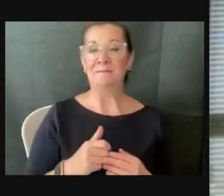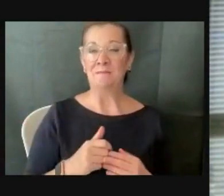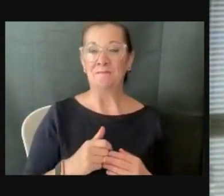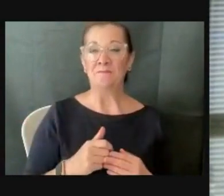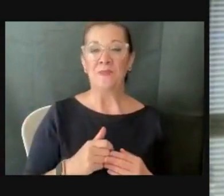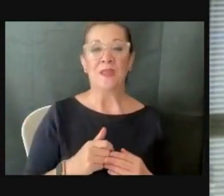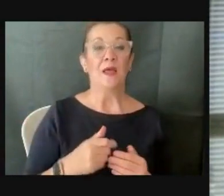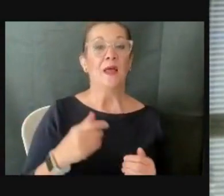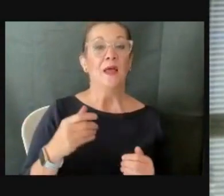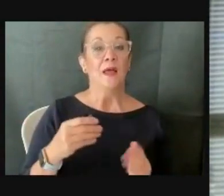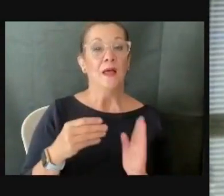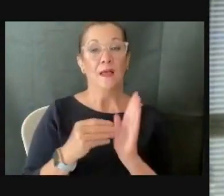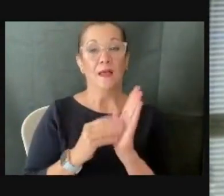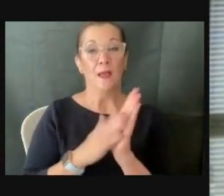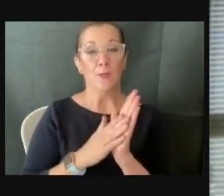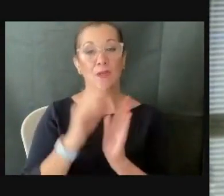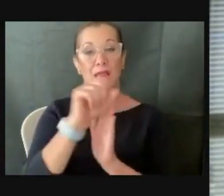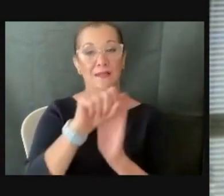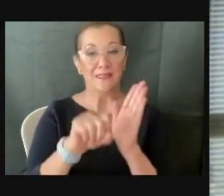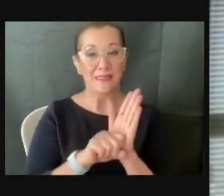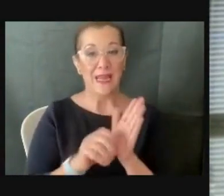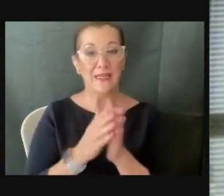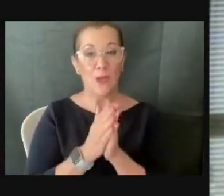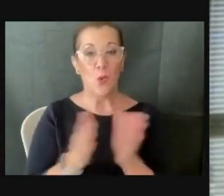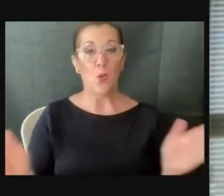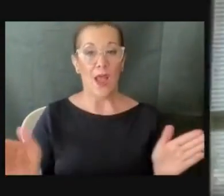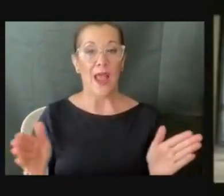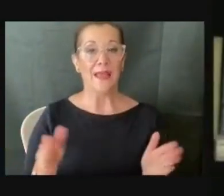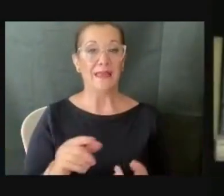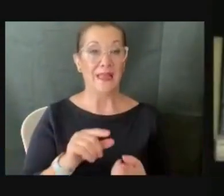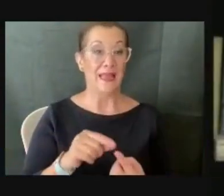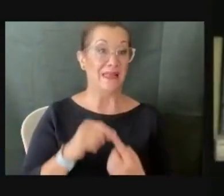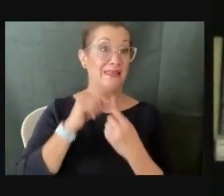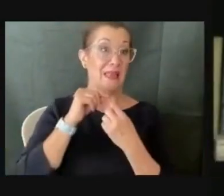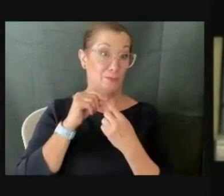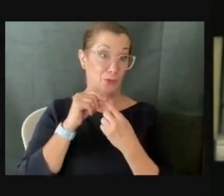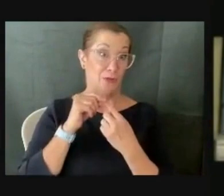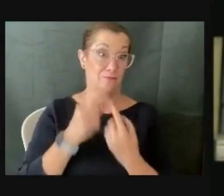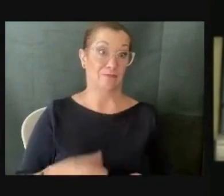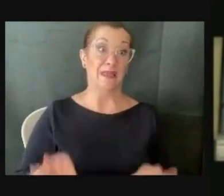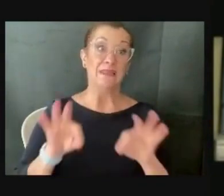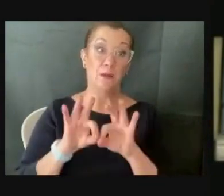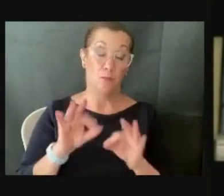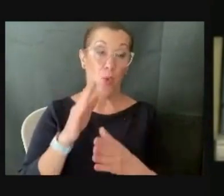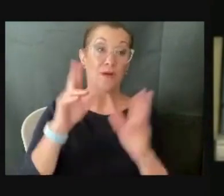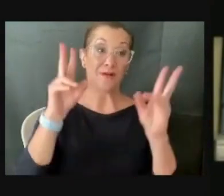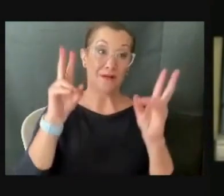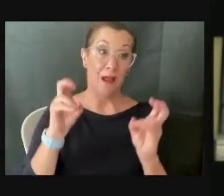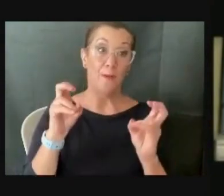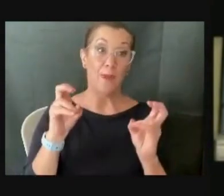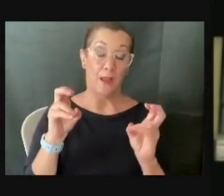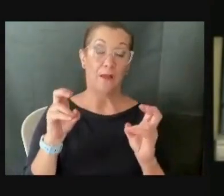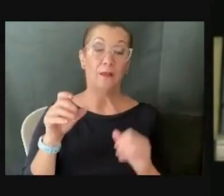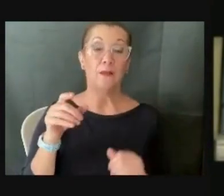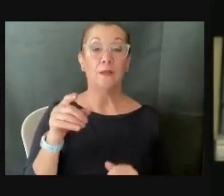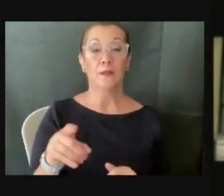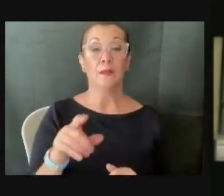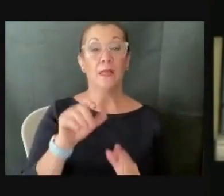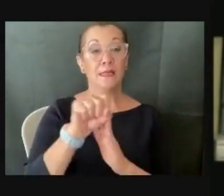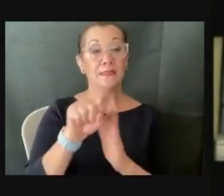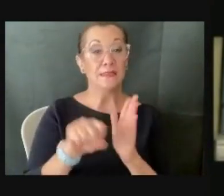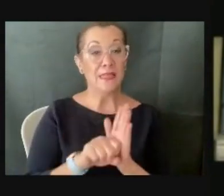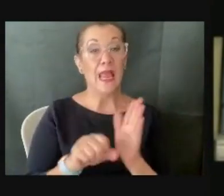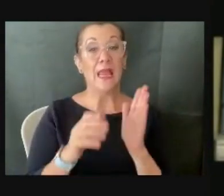And I put statewide exemption ADUs very large because this is a very important topic. Basically, what a statewide